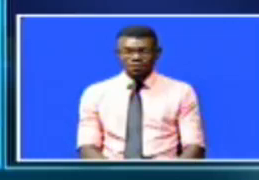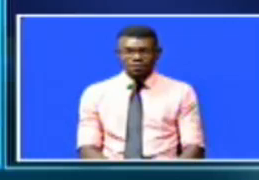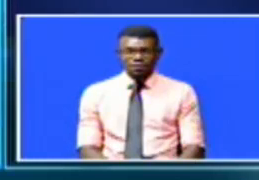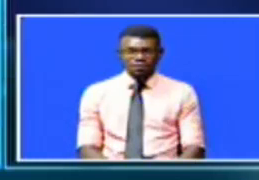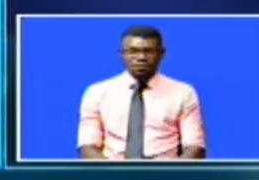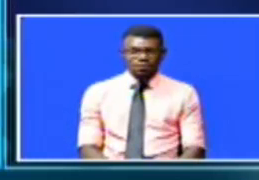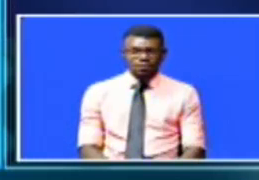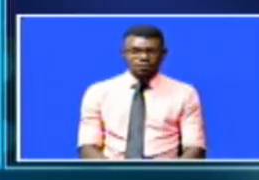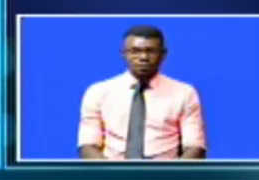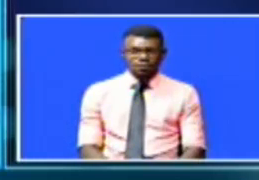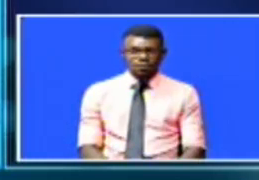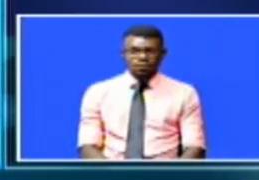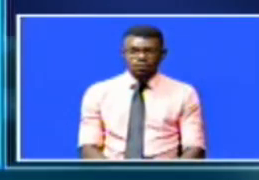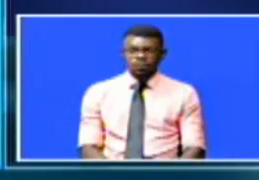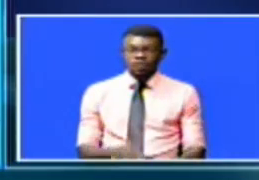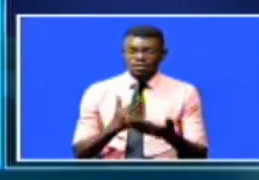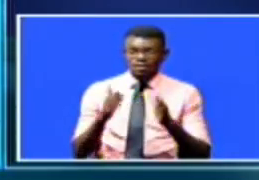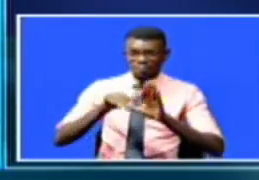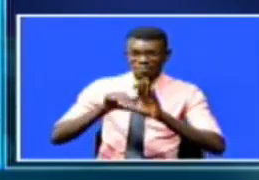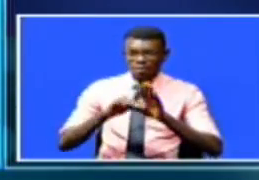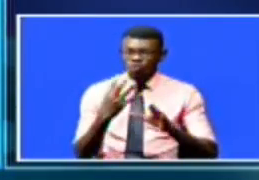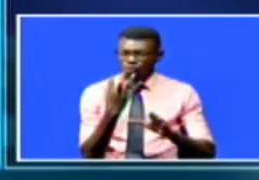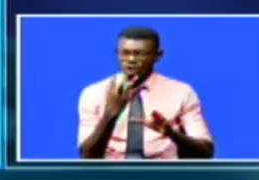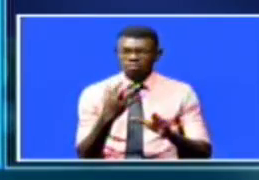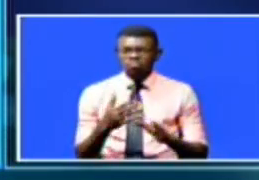some people from my party are saying is that